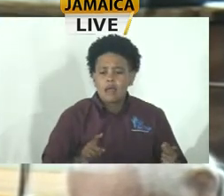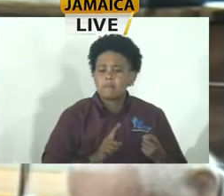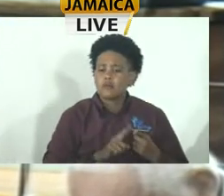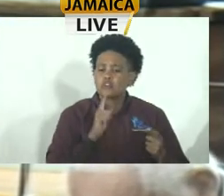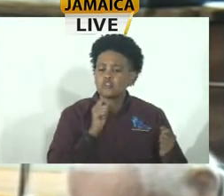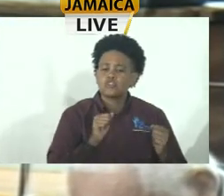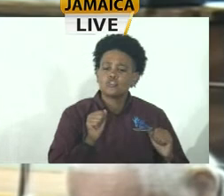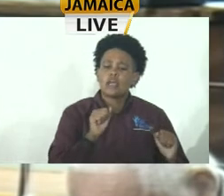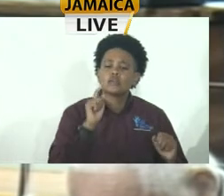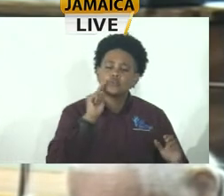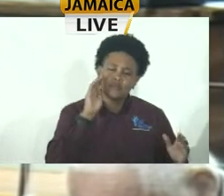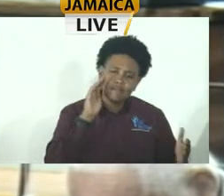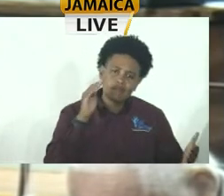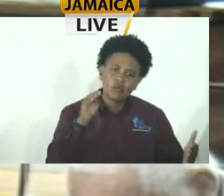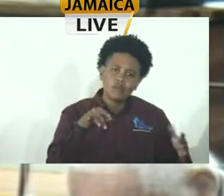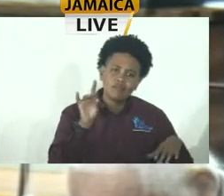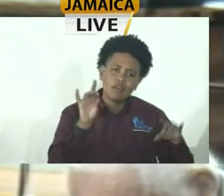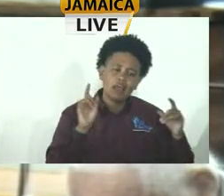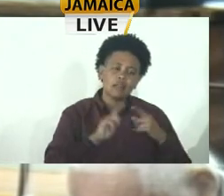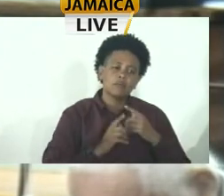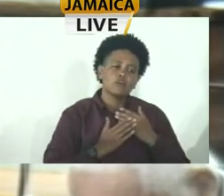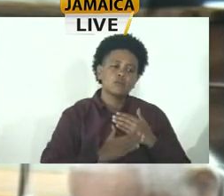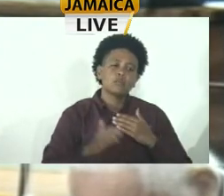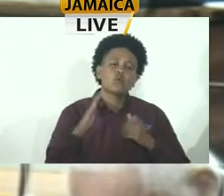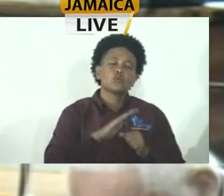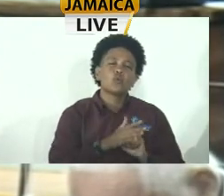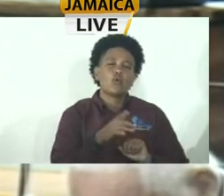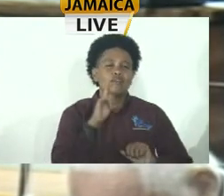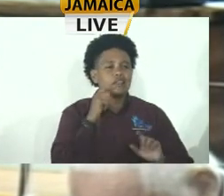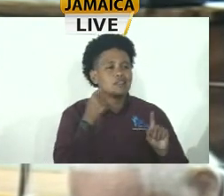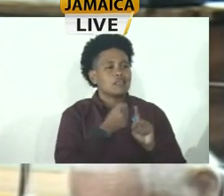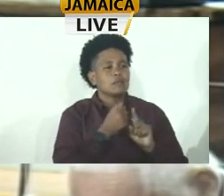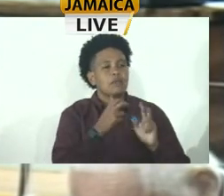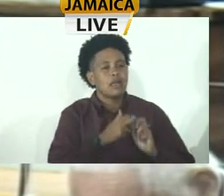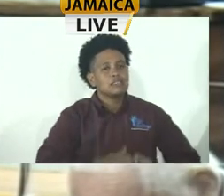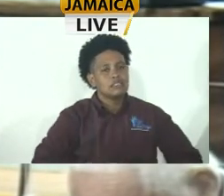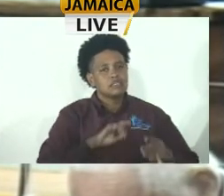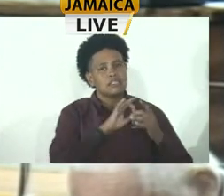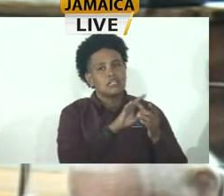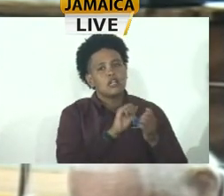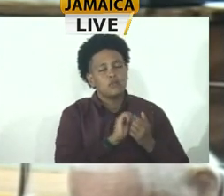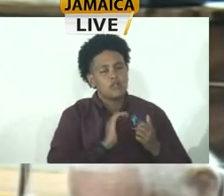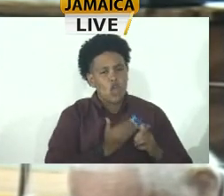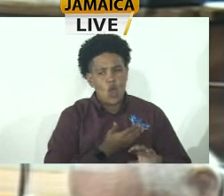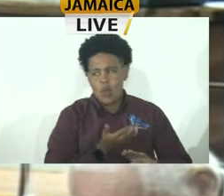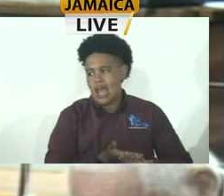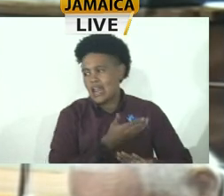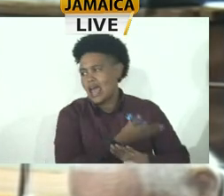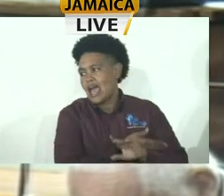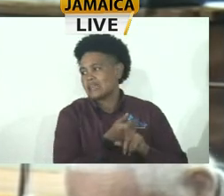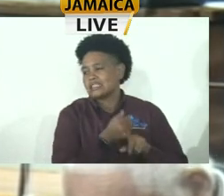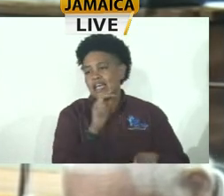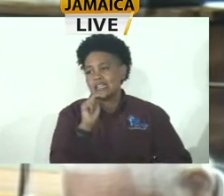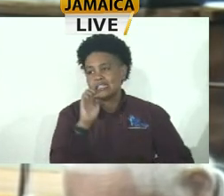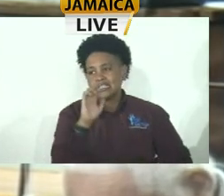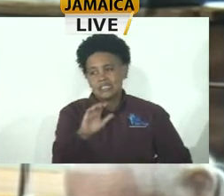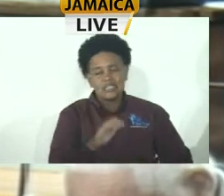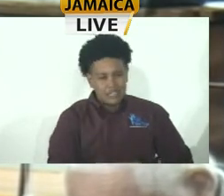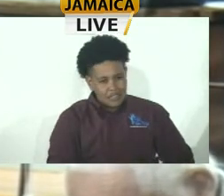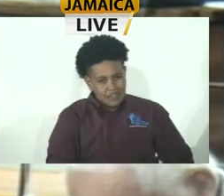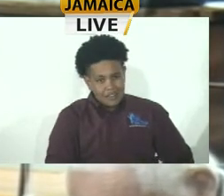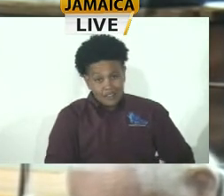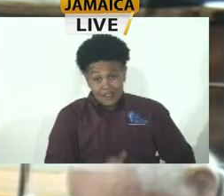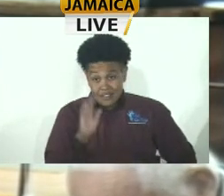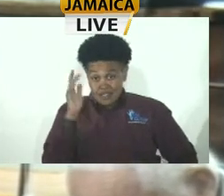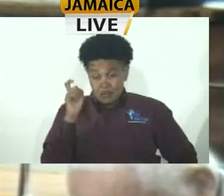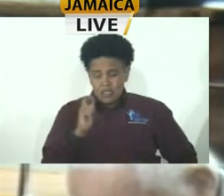the findings from the post coverage 19 impact assessment in line with our enhanced ndc madam speaker